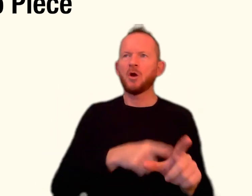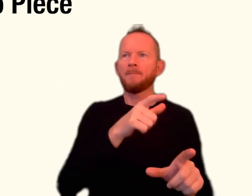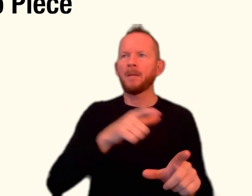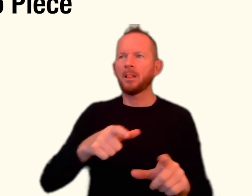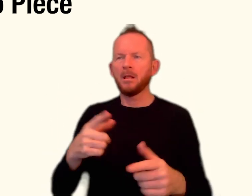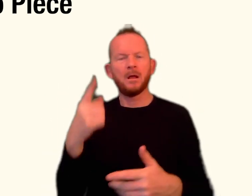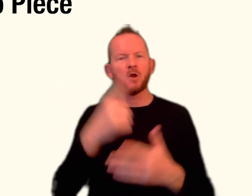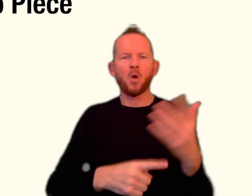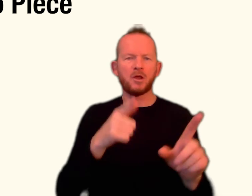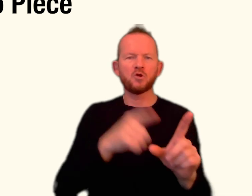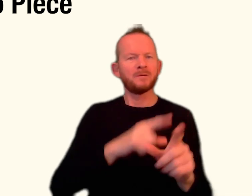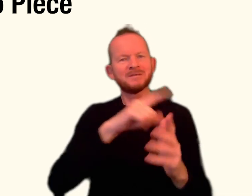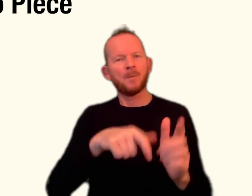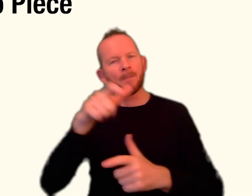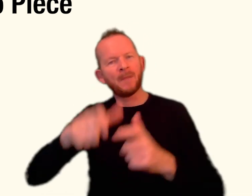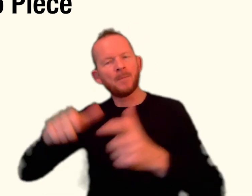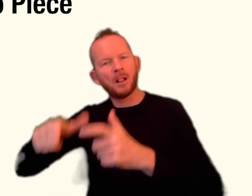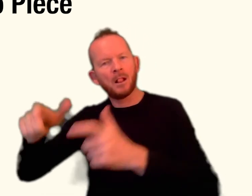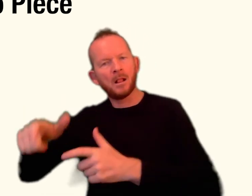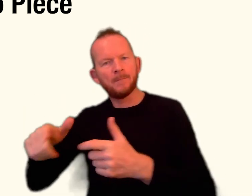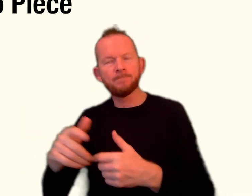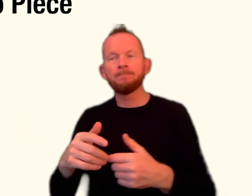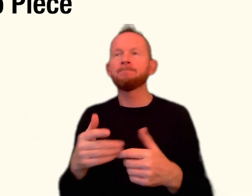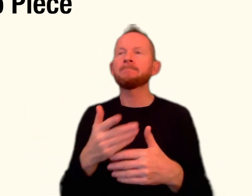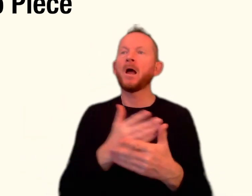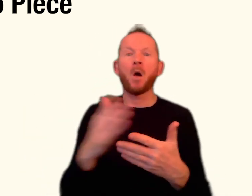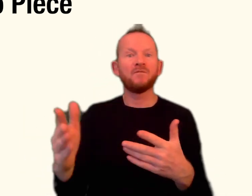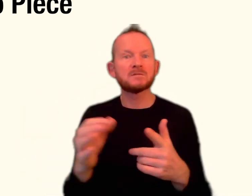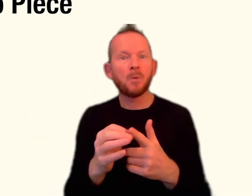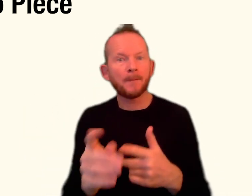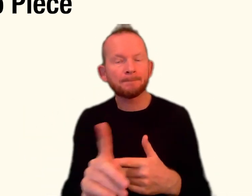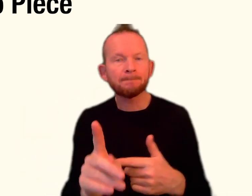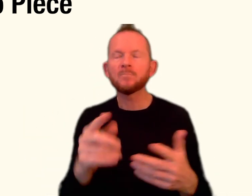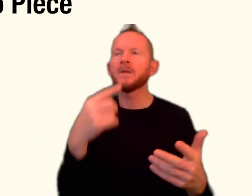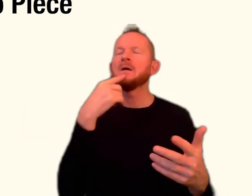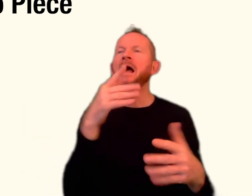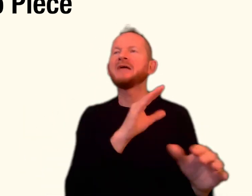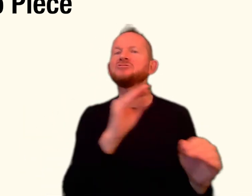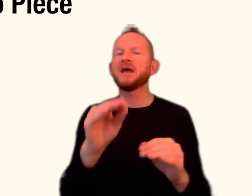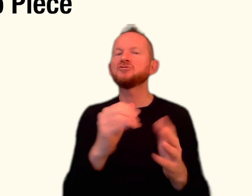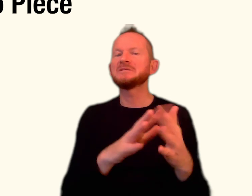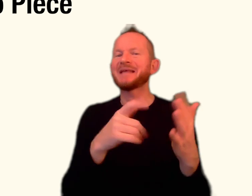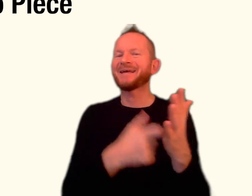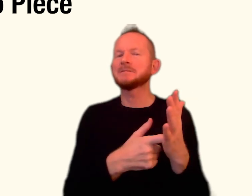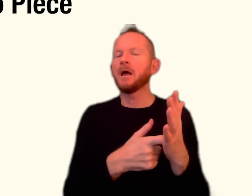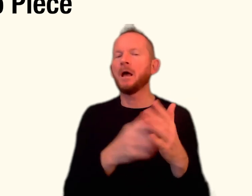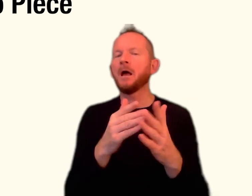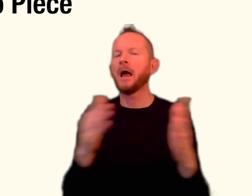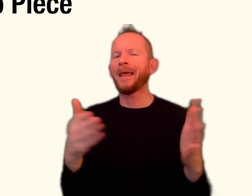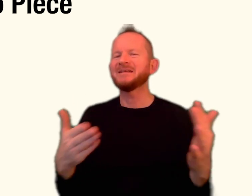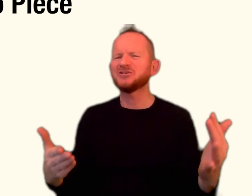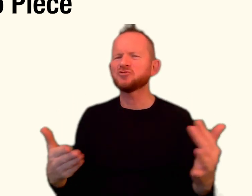young disabled people. A very obvious point is the education sector is a highly disrupted